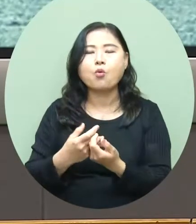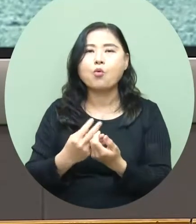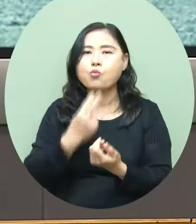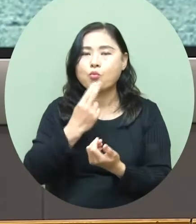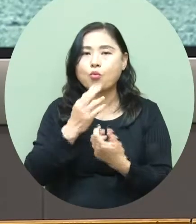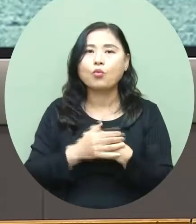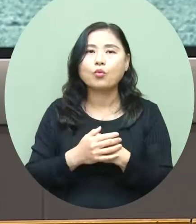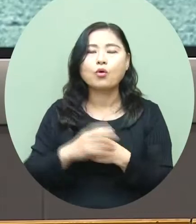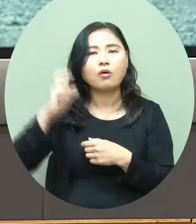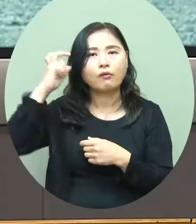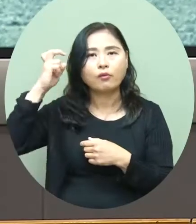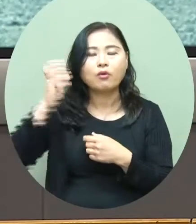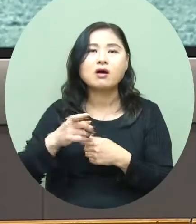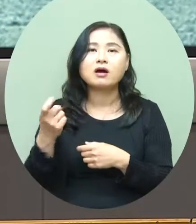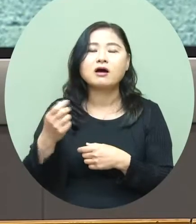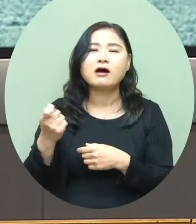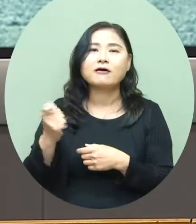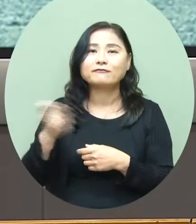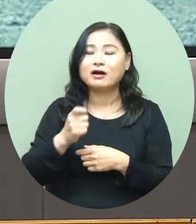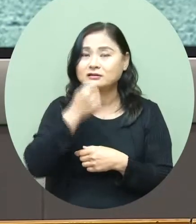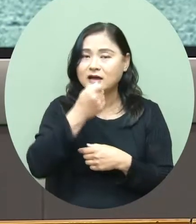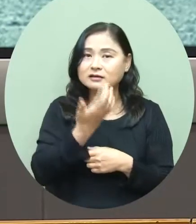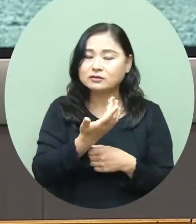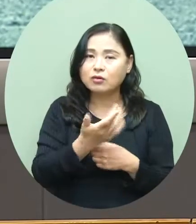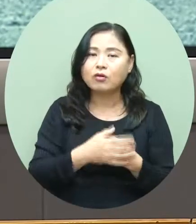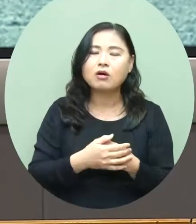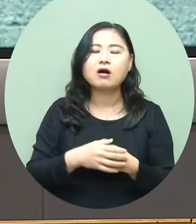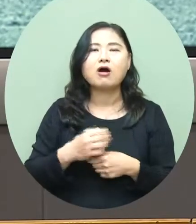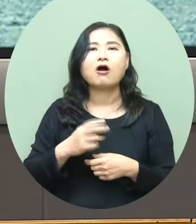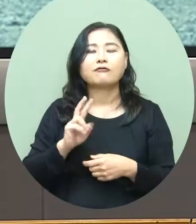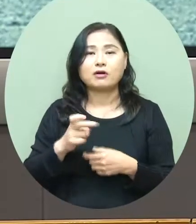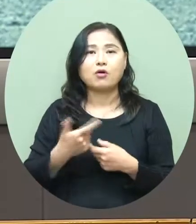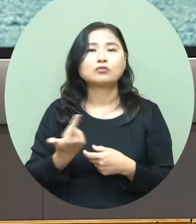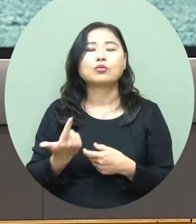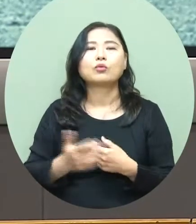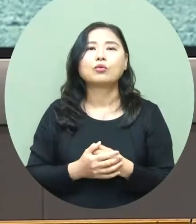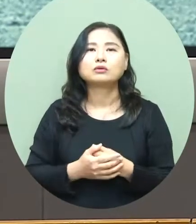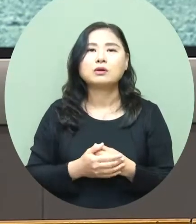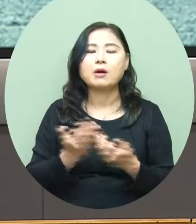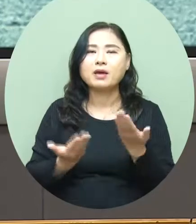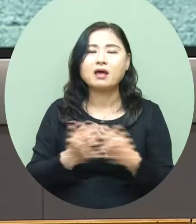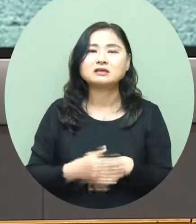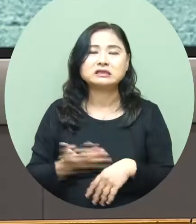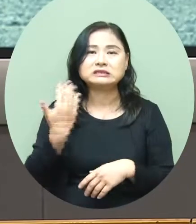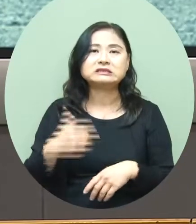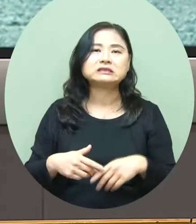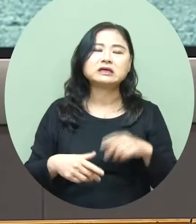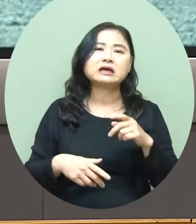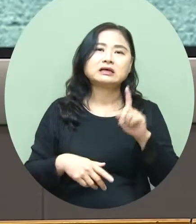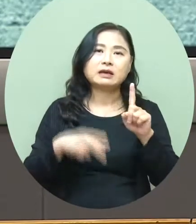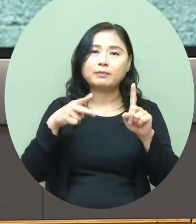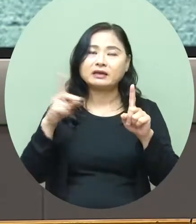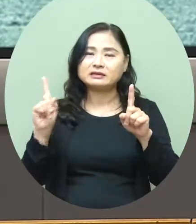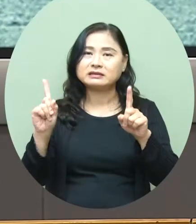Compare that with what we pick up through PCR tests. We're now picking up more cases. The ratio